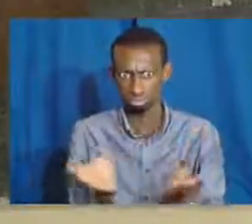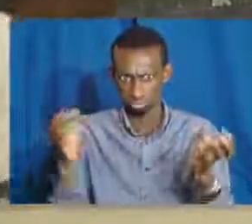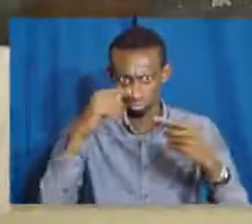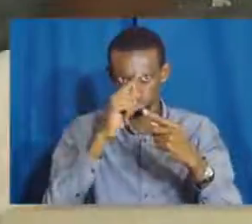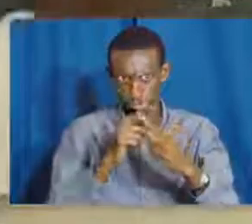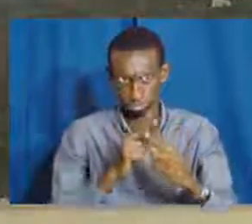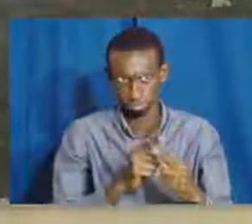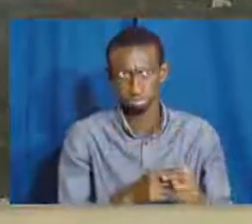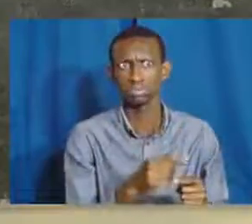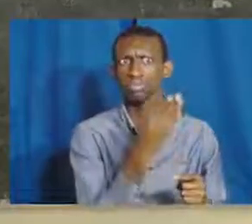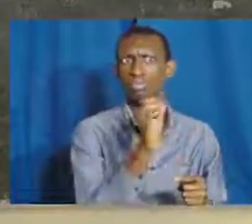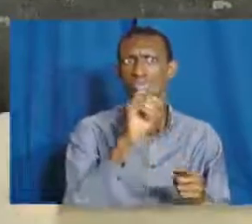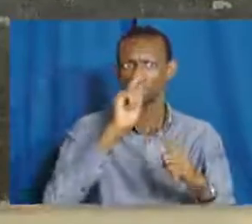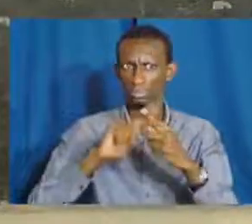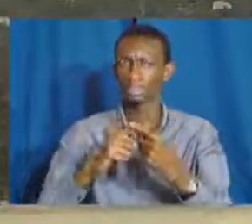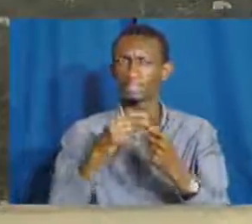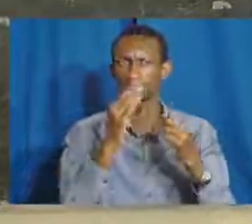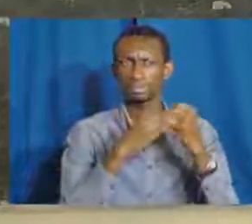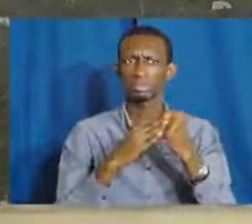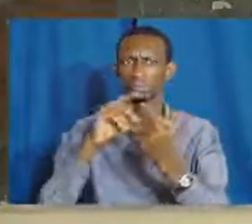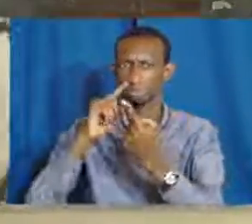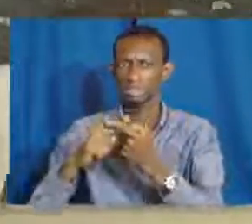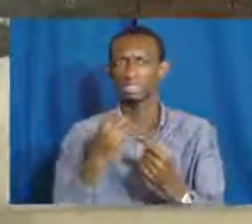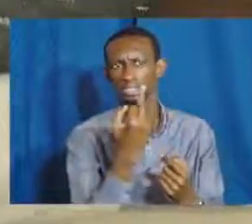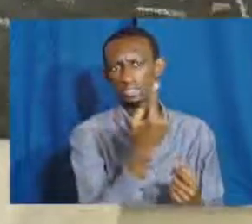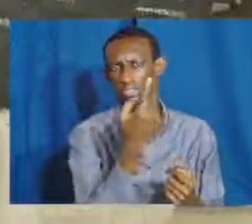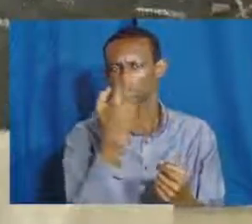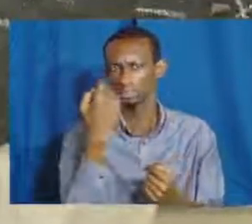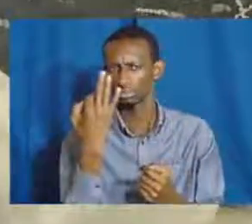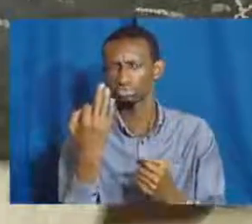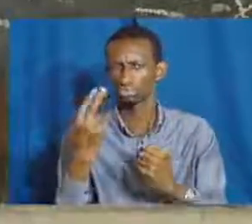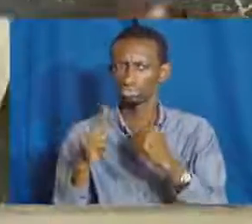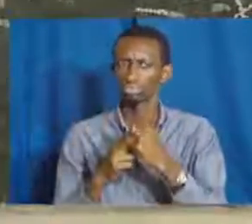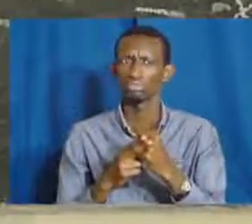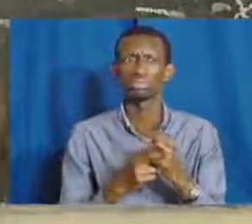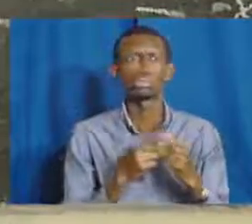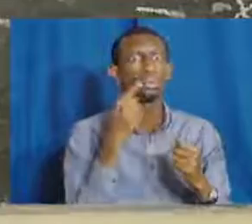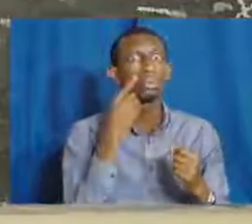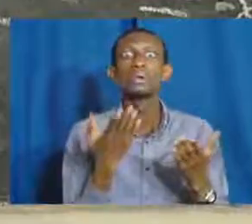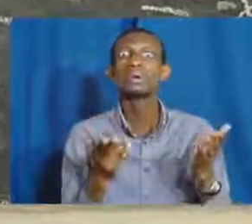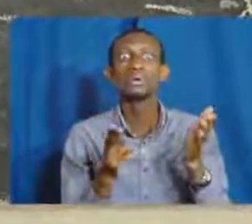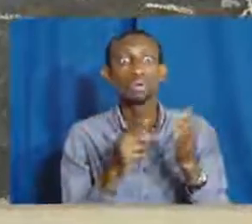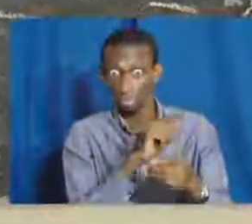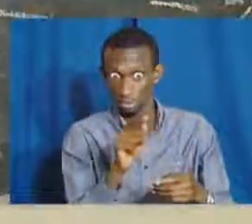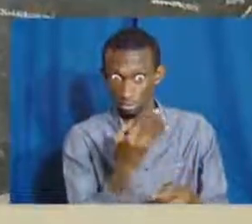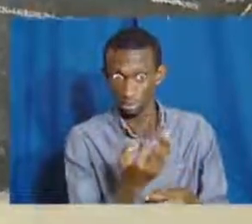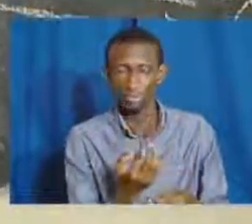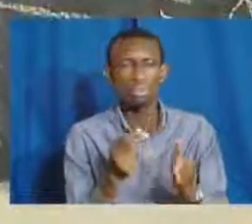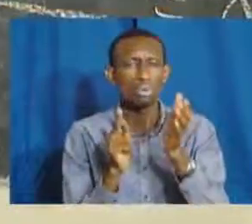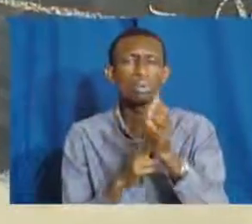plus 137, and you divide by 3, what you get is 88. So the average